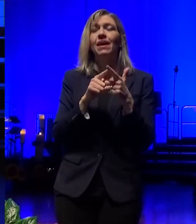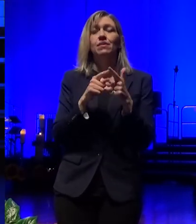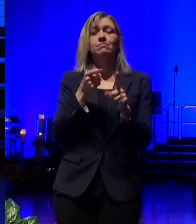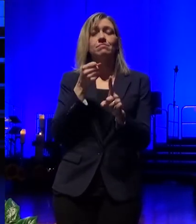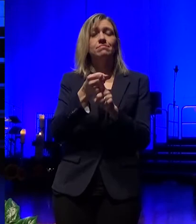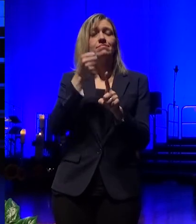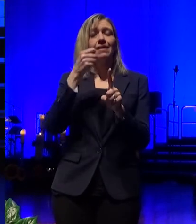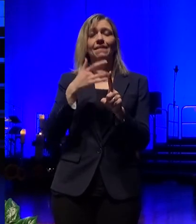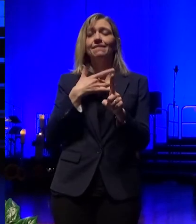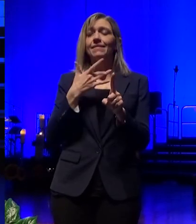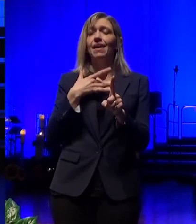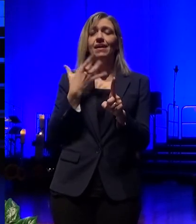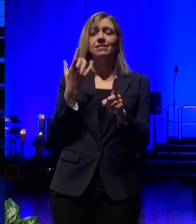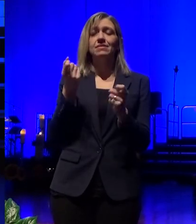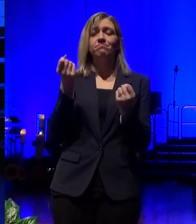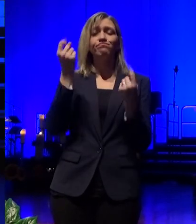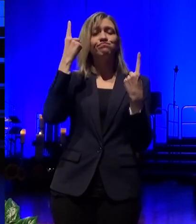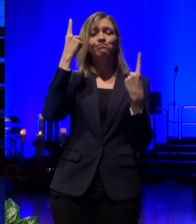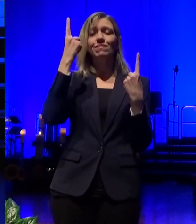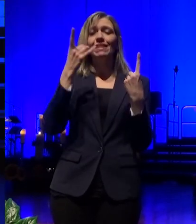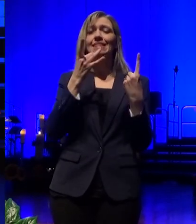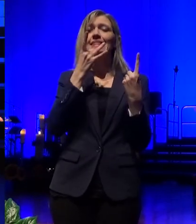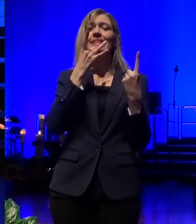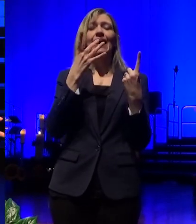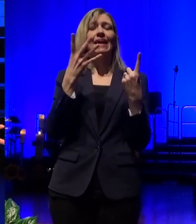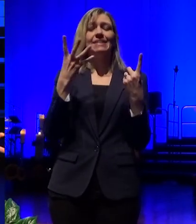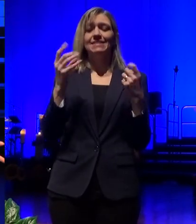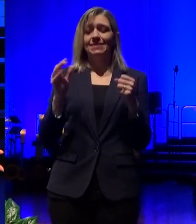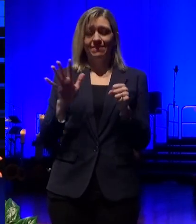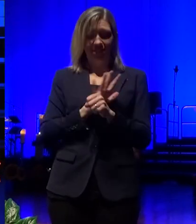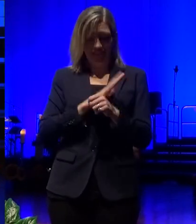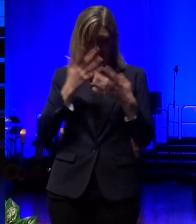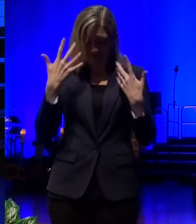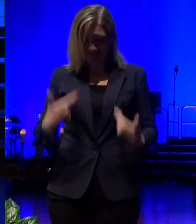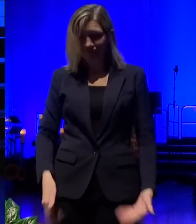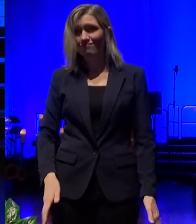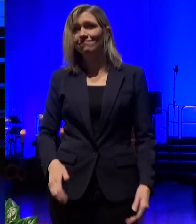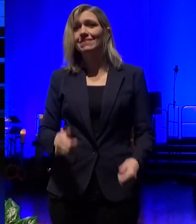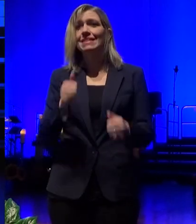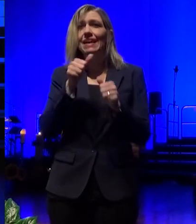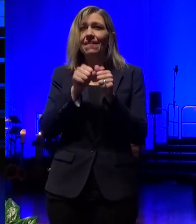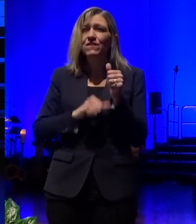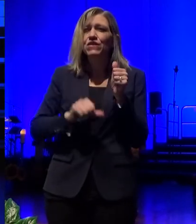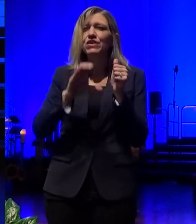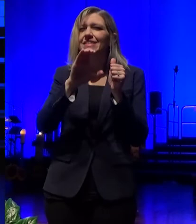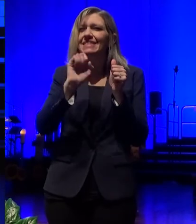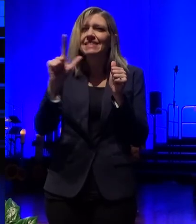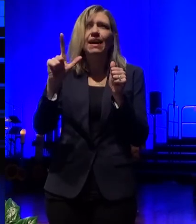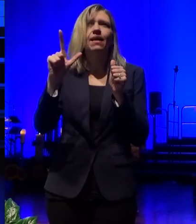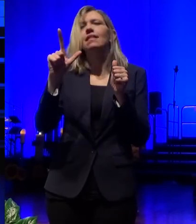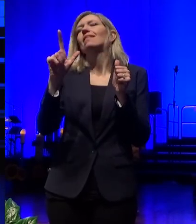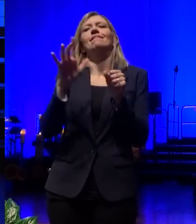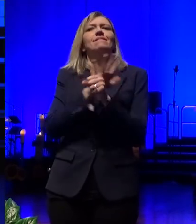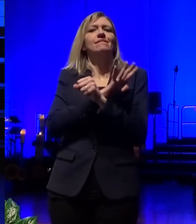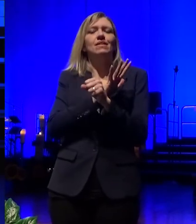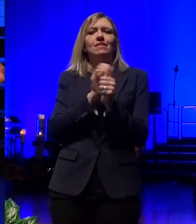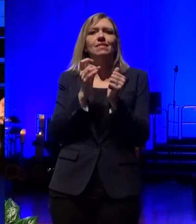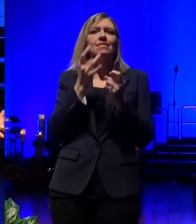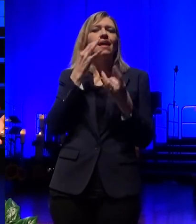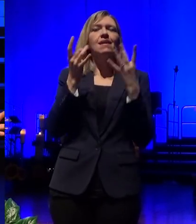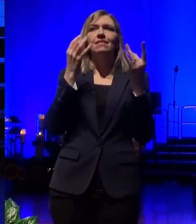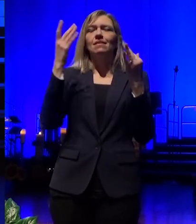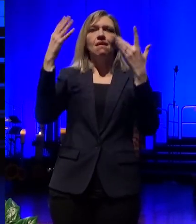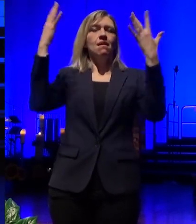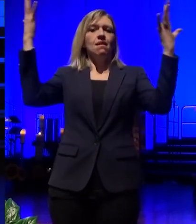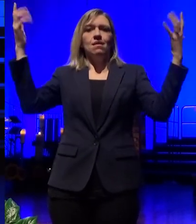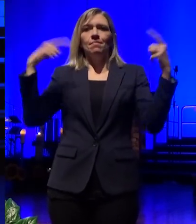sudden, I felt the light just filling every aspect of myself, every cell filled with light, my thoughts